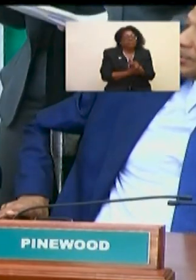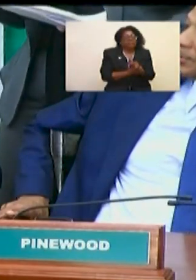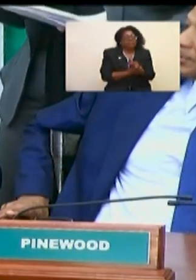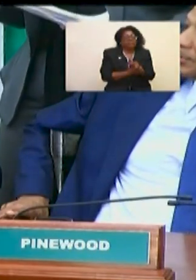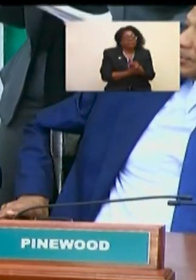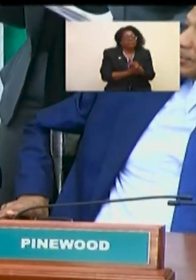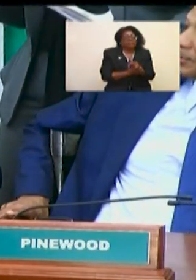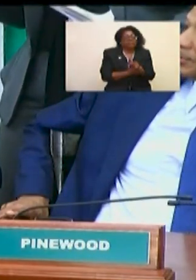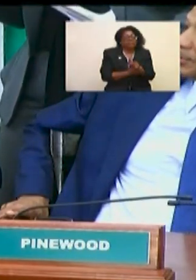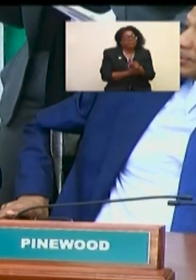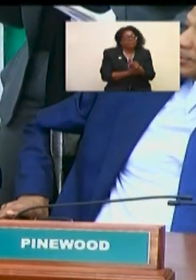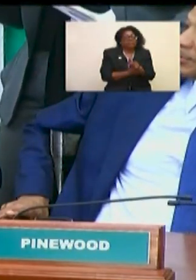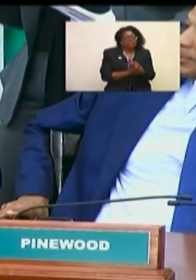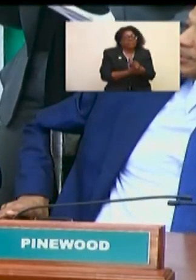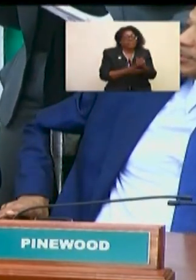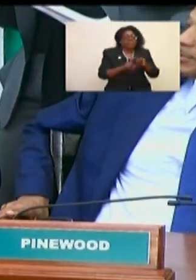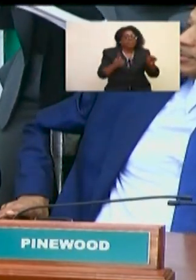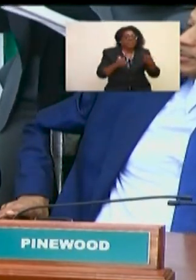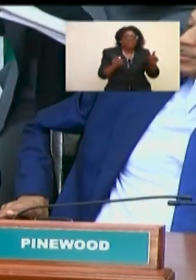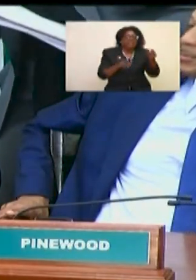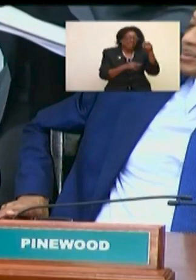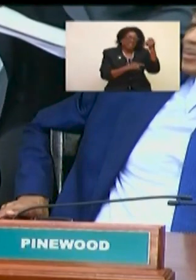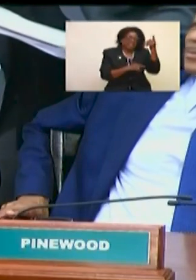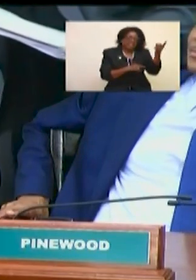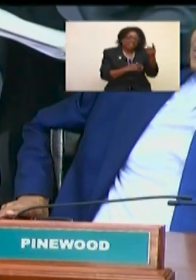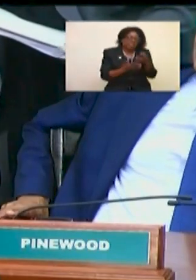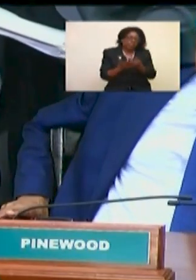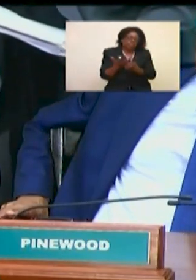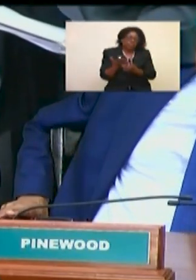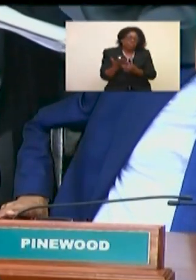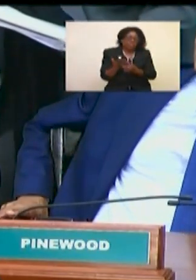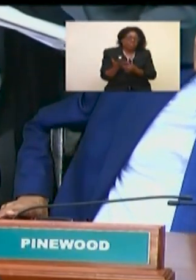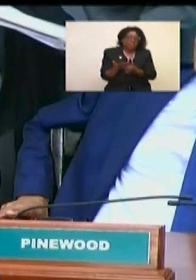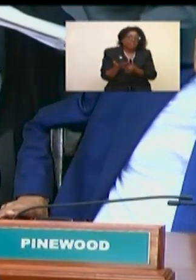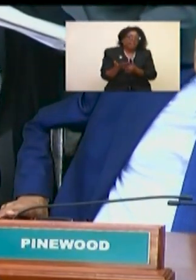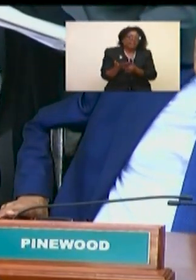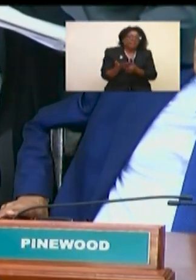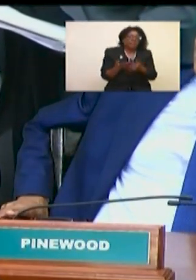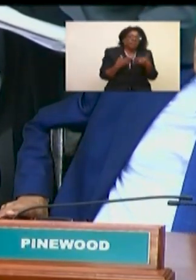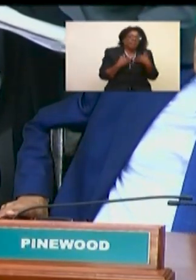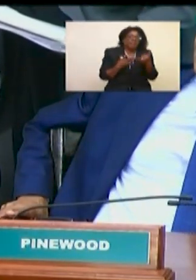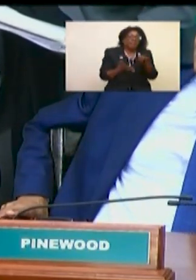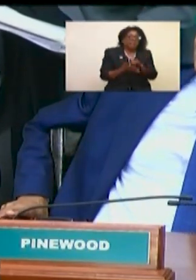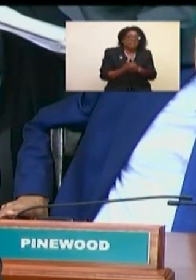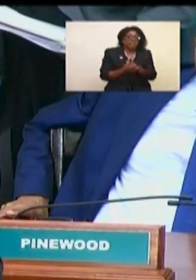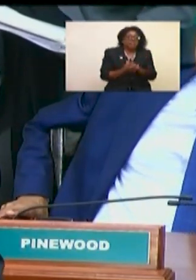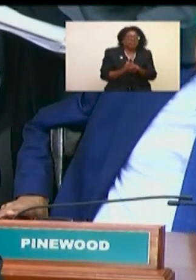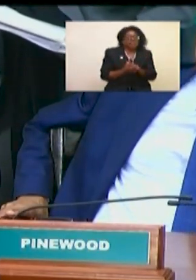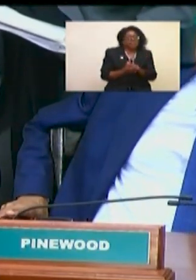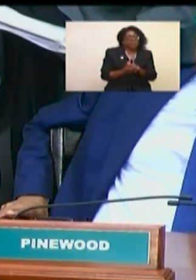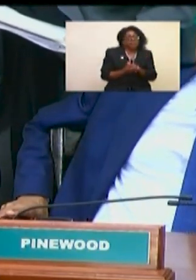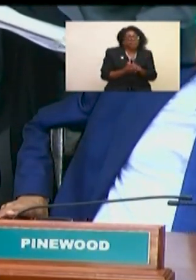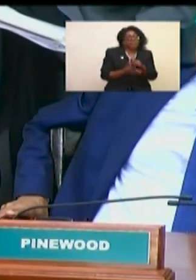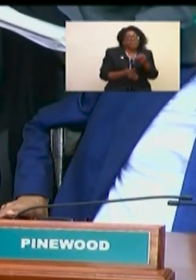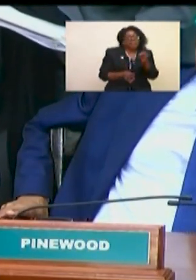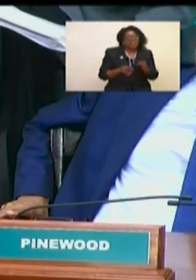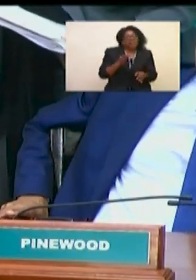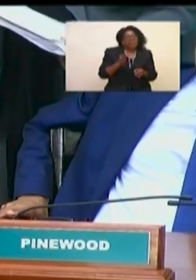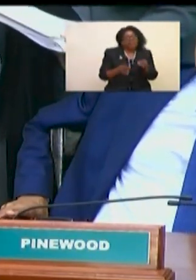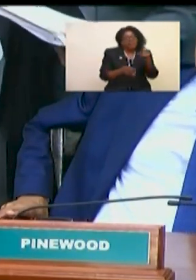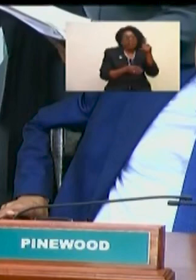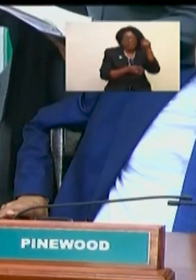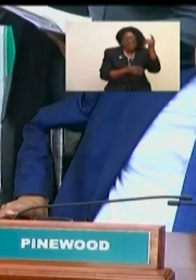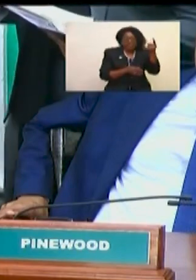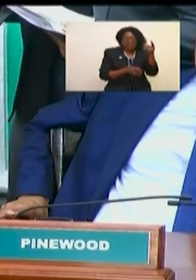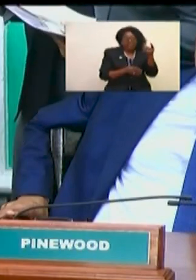Well, whatever you call it, difference in interpretation. Yeah, so that's what so you have that, right? See, if I interpret one way